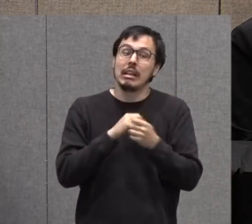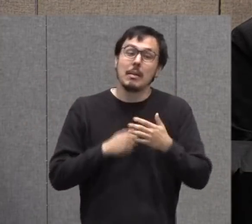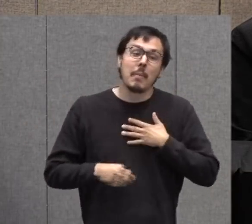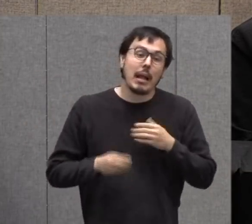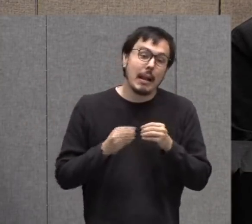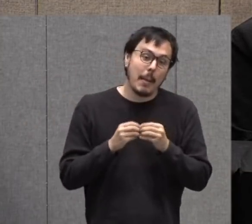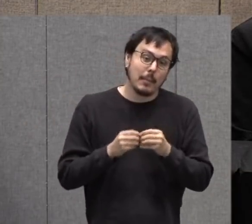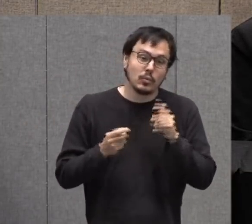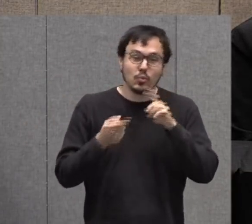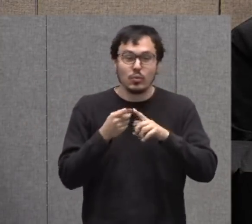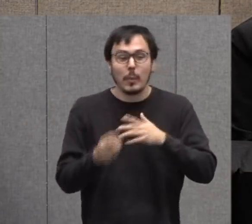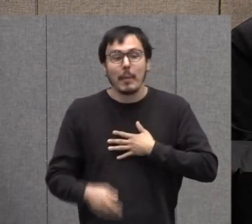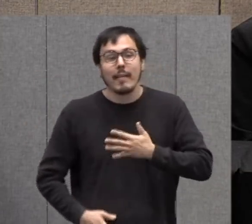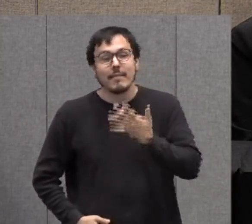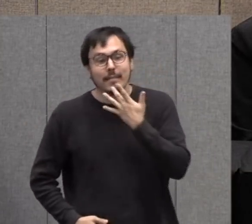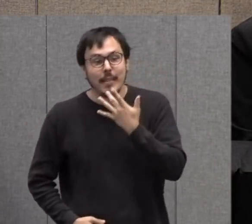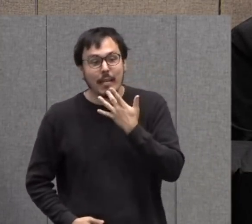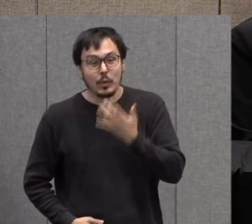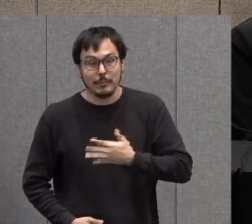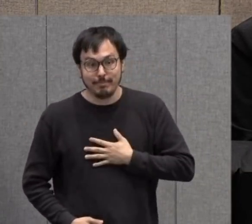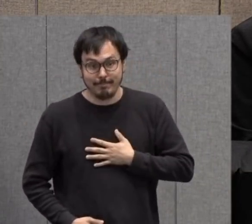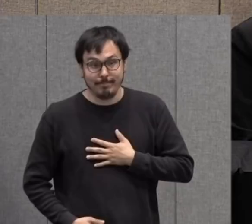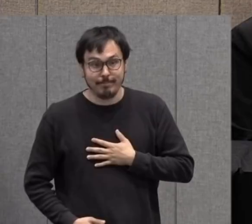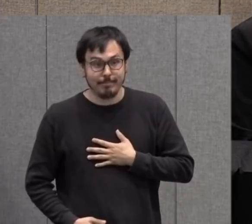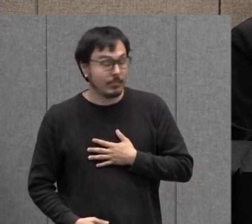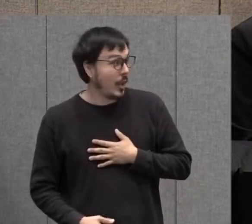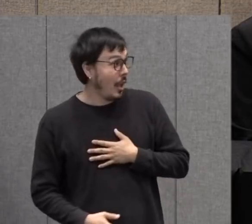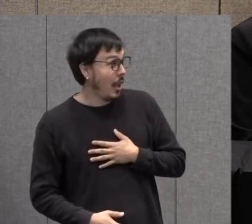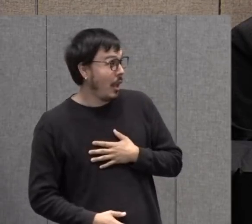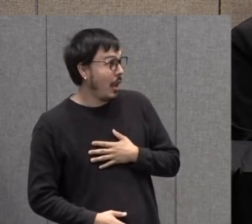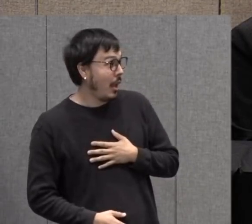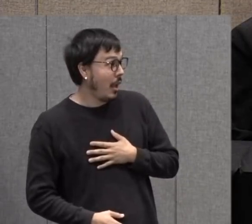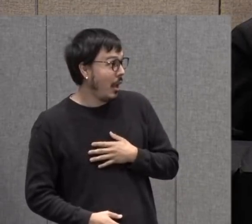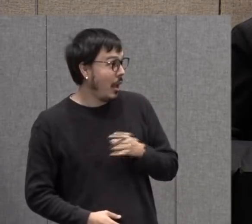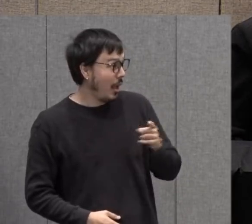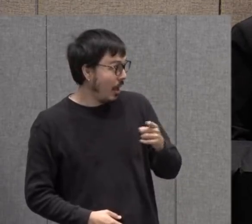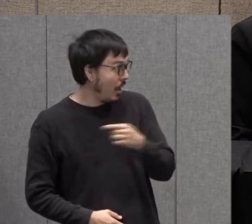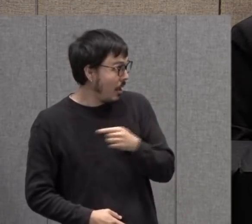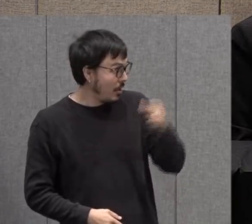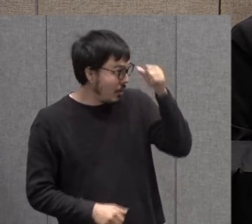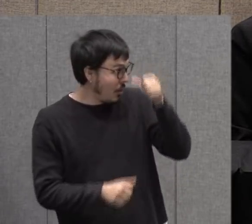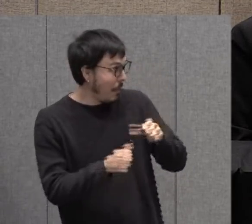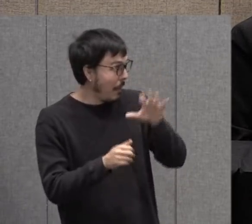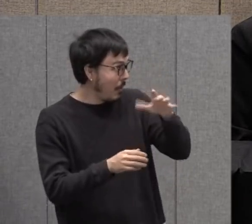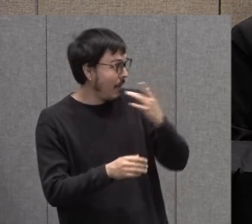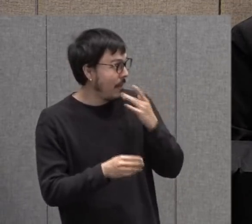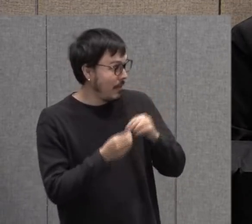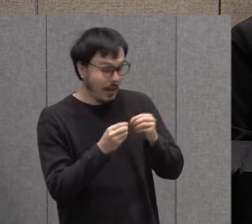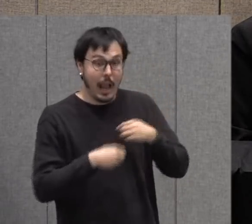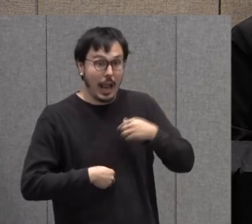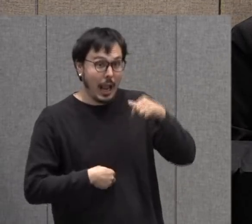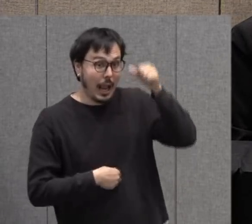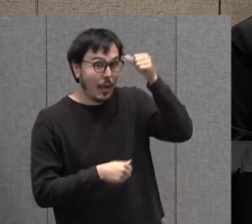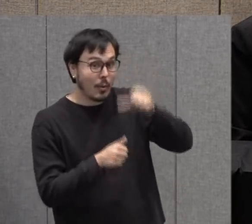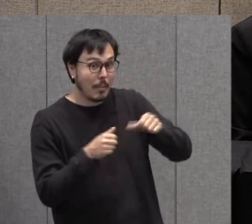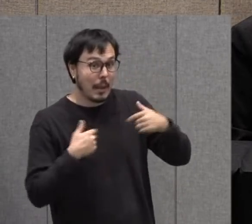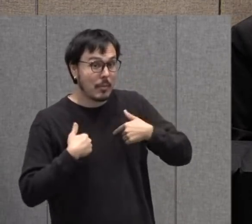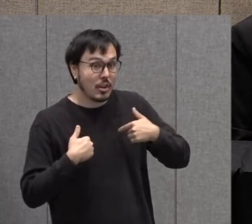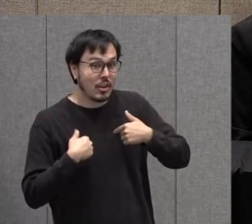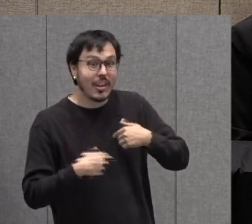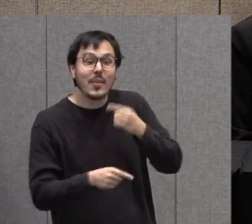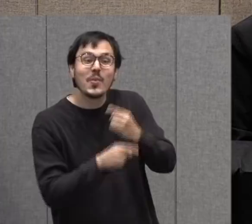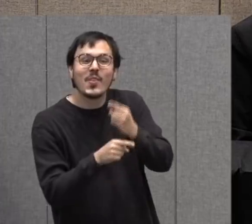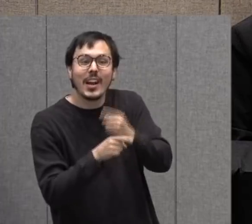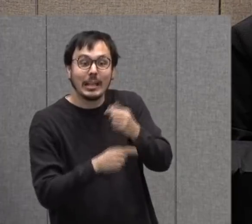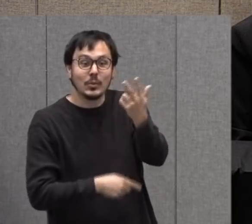my favorite number. Uh-oh. Do you her- remember? I remember. Do you guys remember what was Miss Abby's favorite number? Right. It